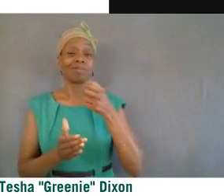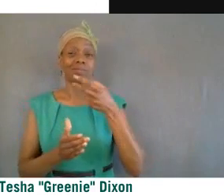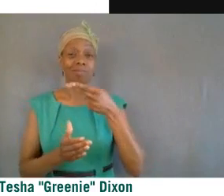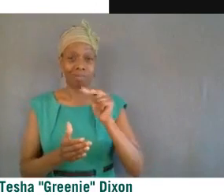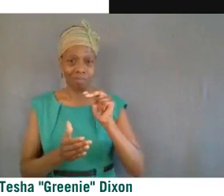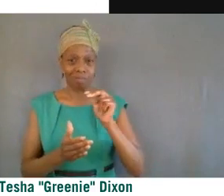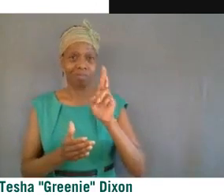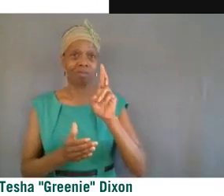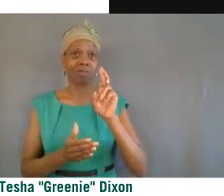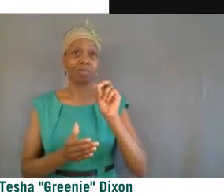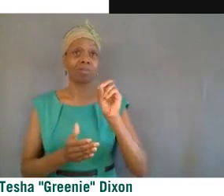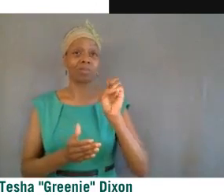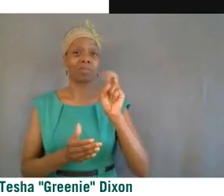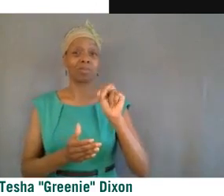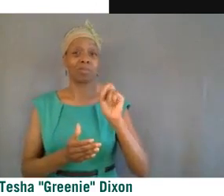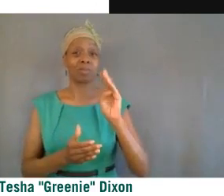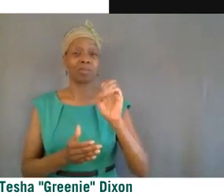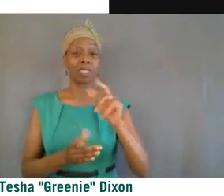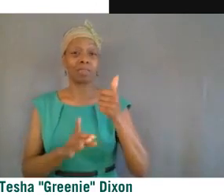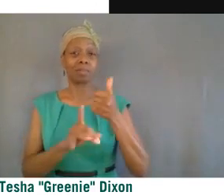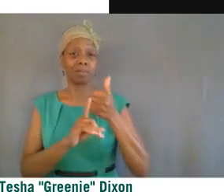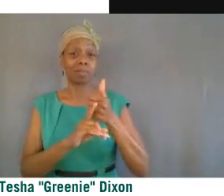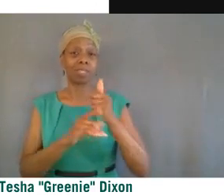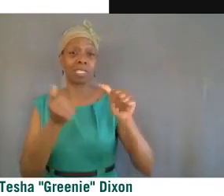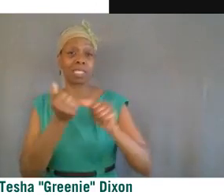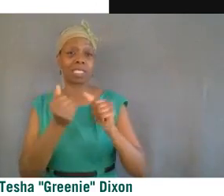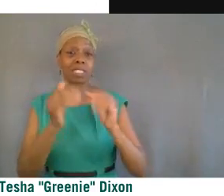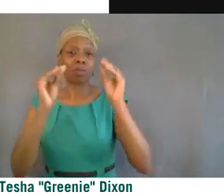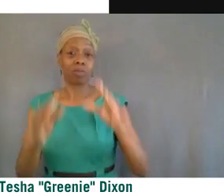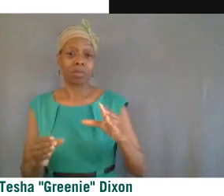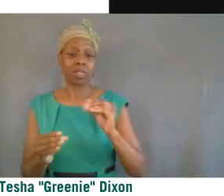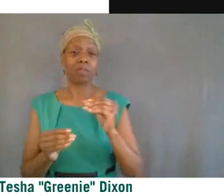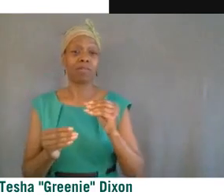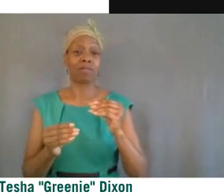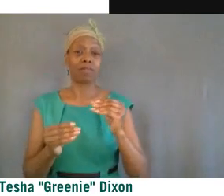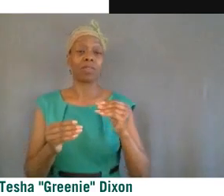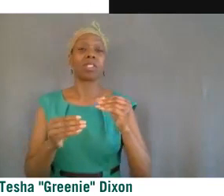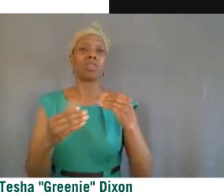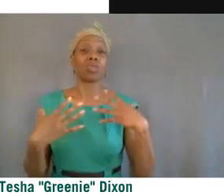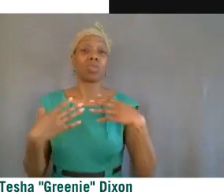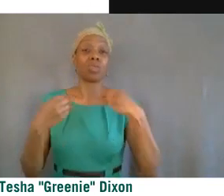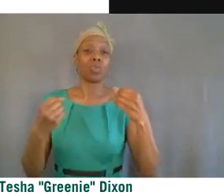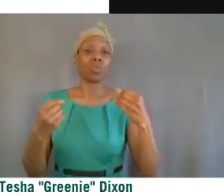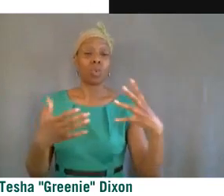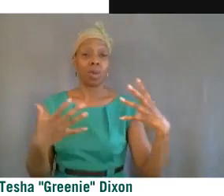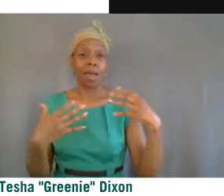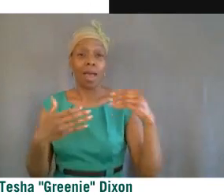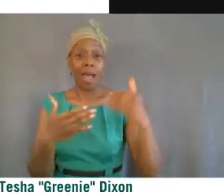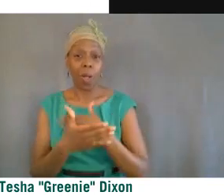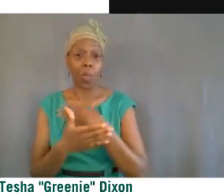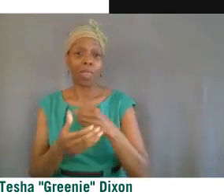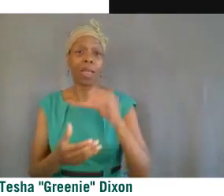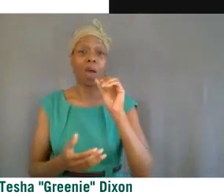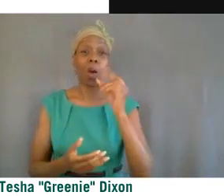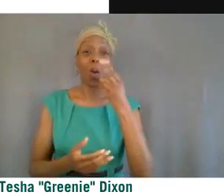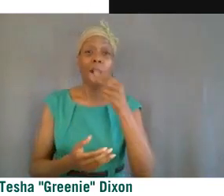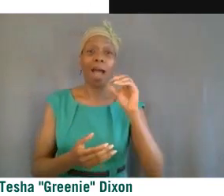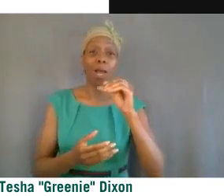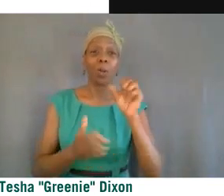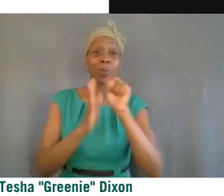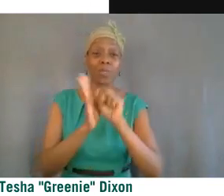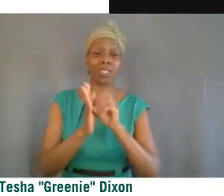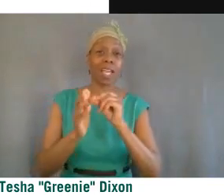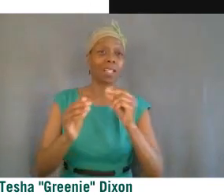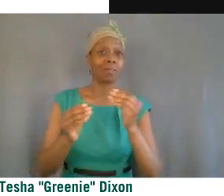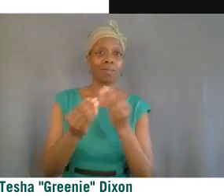Assistant Professor of Physical Medical and Rehabilitation at Ohio State, and a very valuable